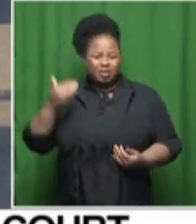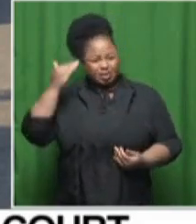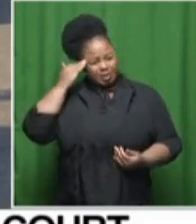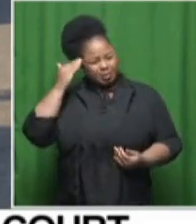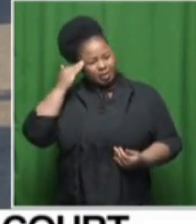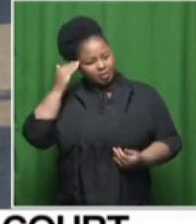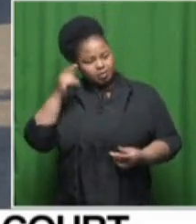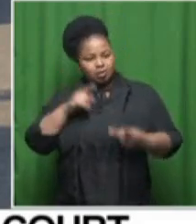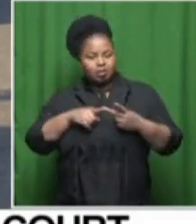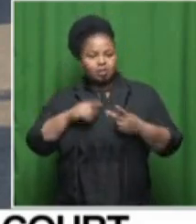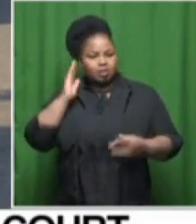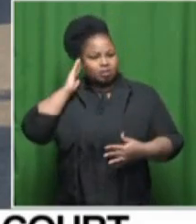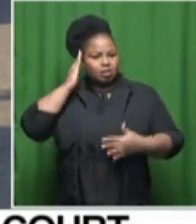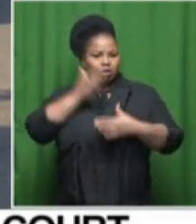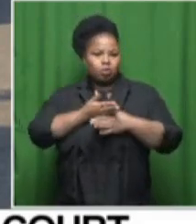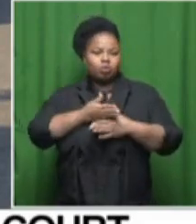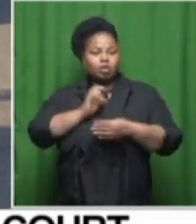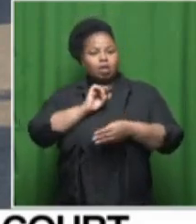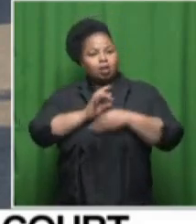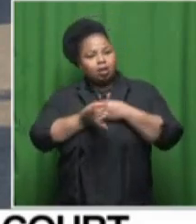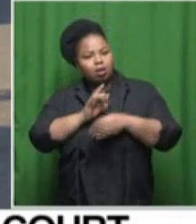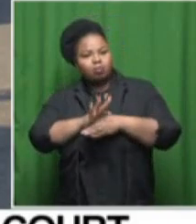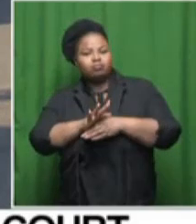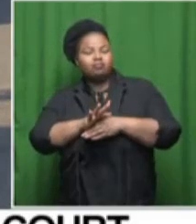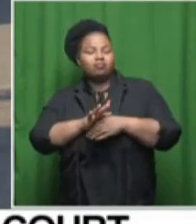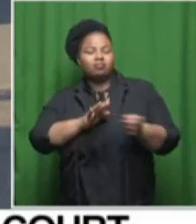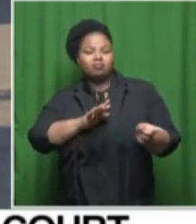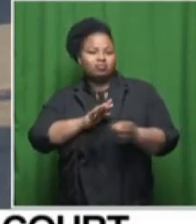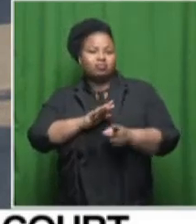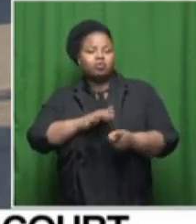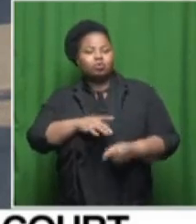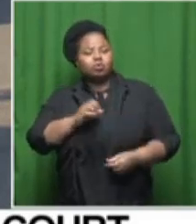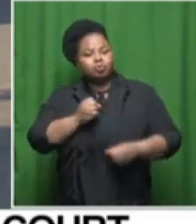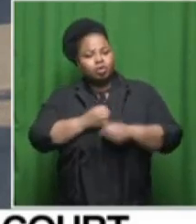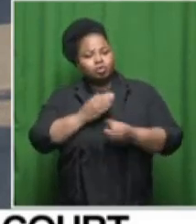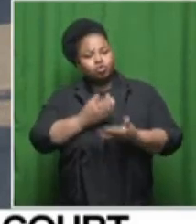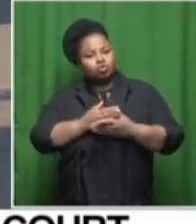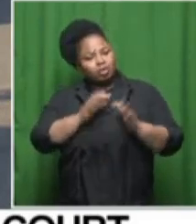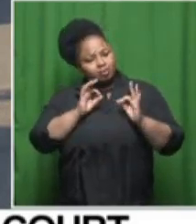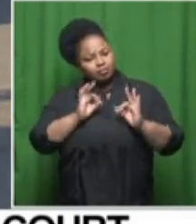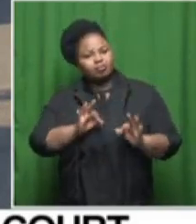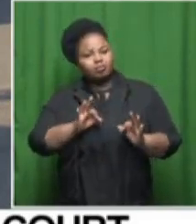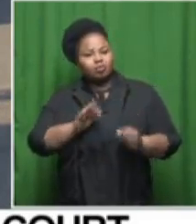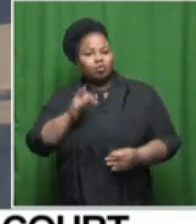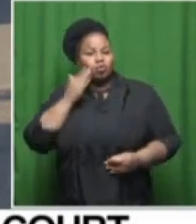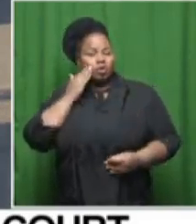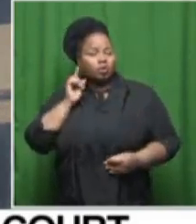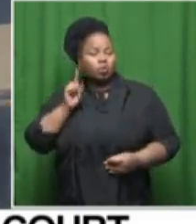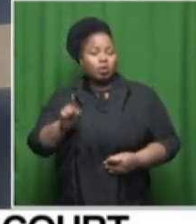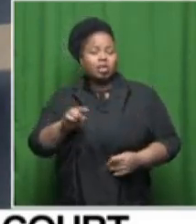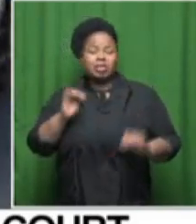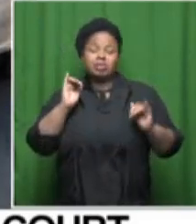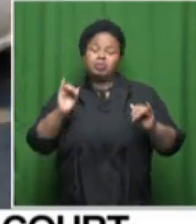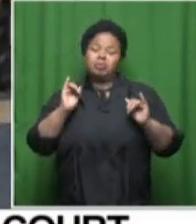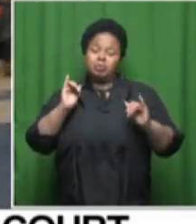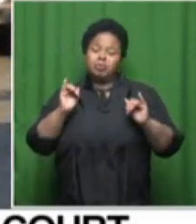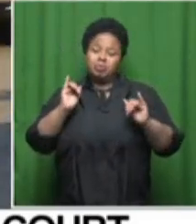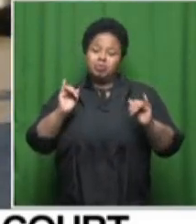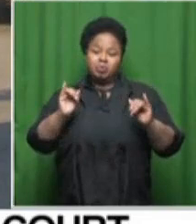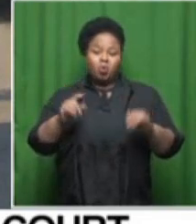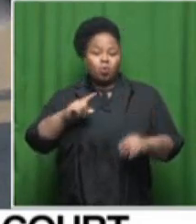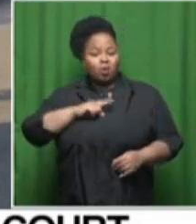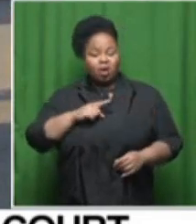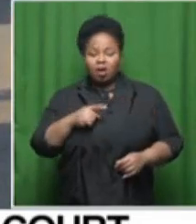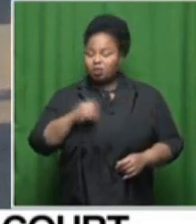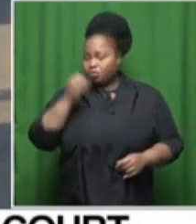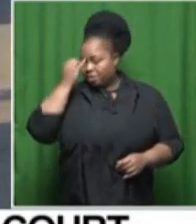and the psychological well-being of all these victims, ensuring that they're at a sound state. This is quite an ordeal. You can just imagine what they